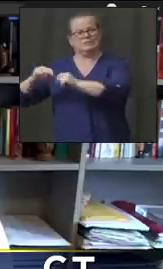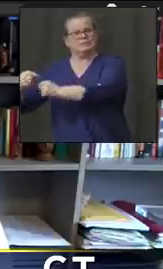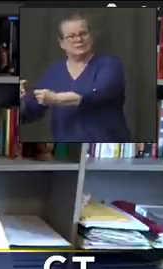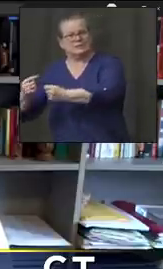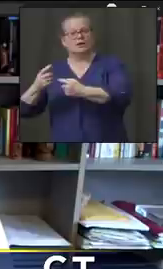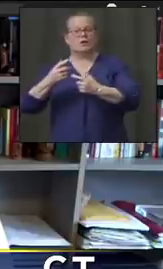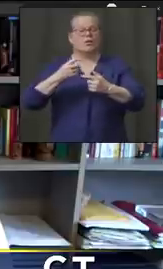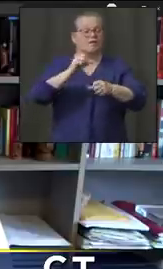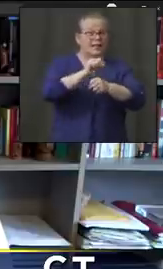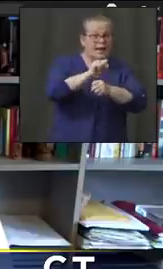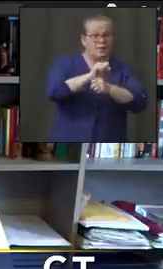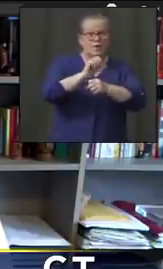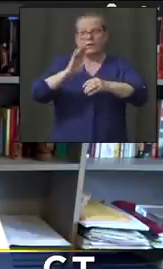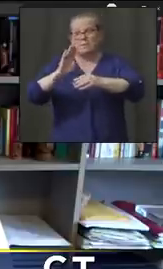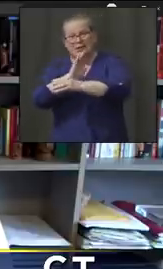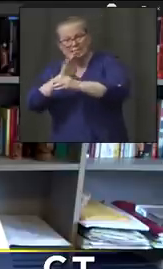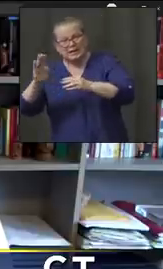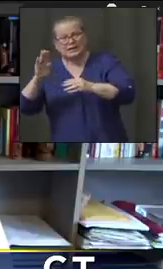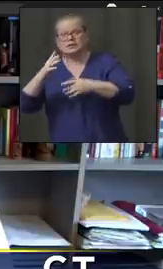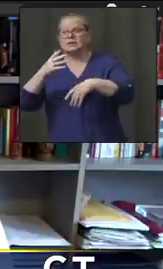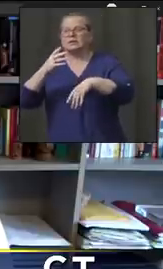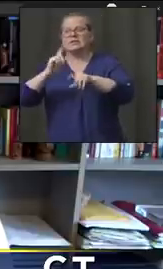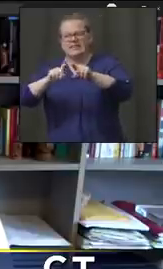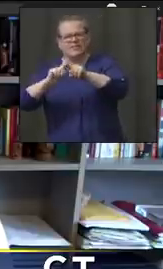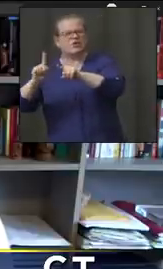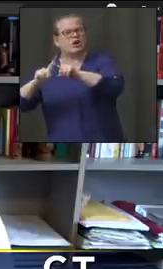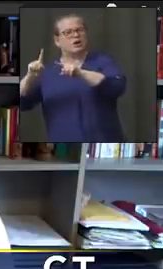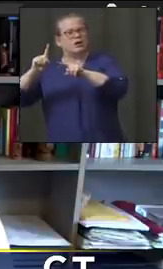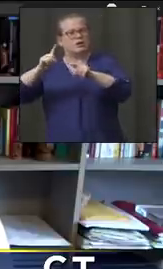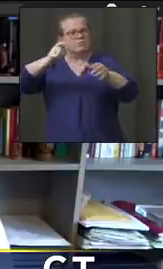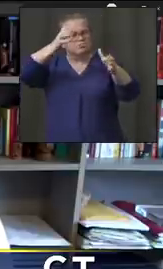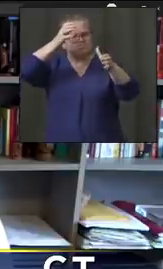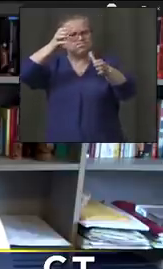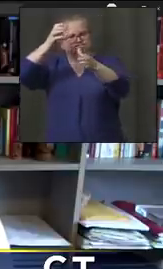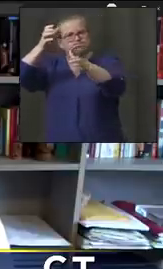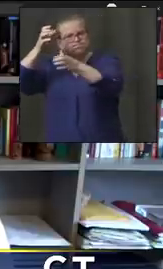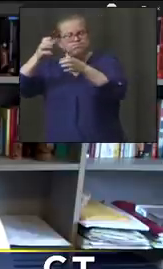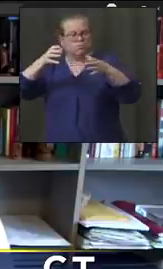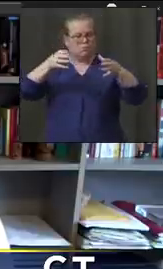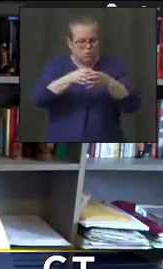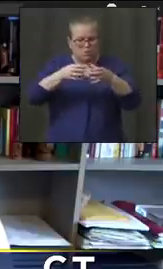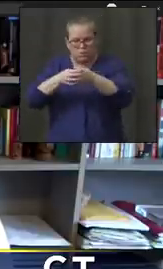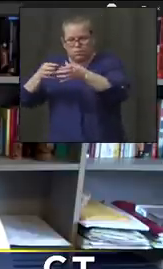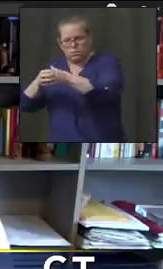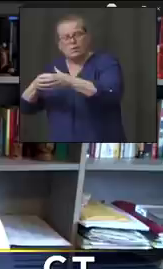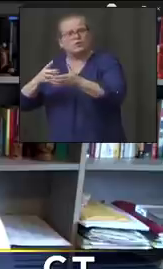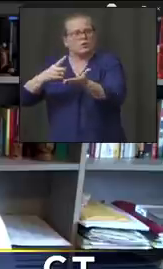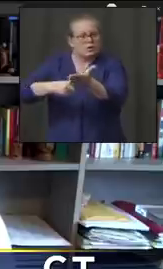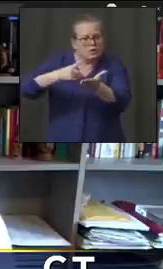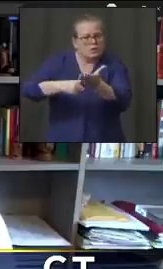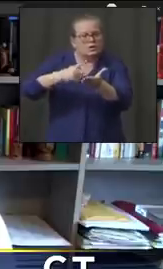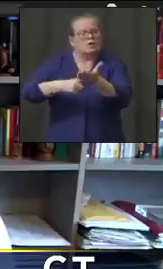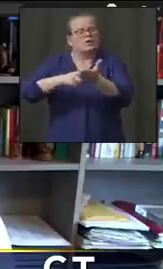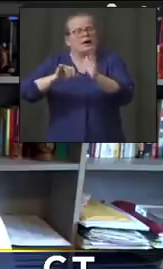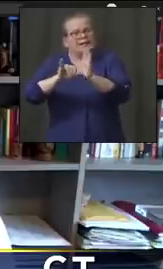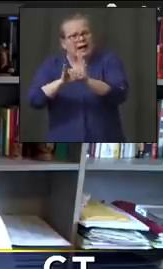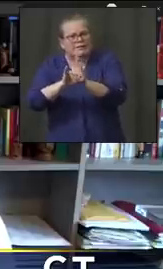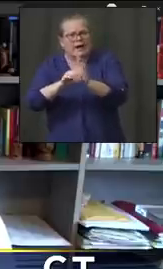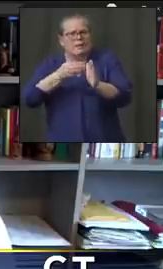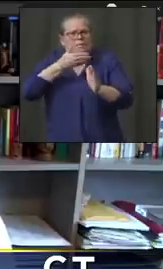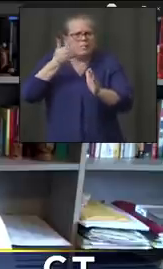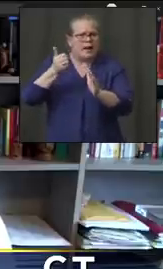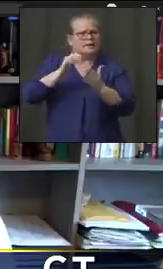and business working together in synergy to come in to really identify what are going to be the best practices. We also have